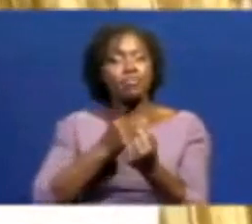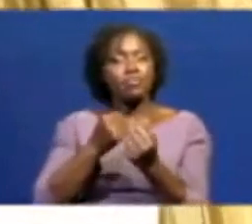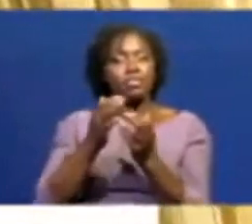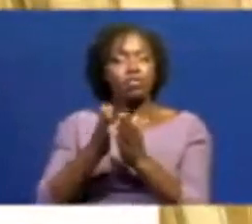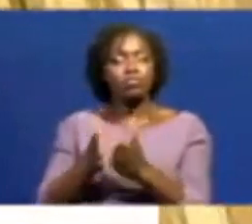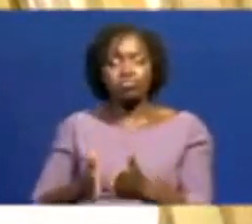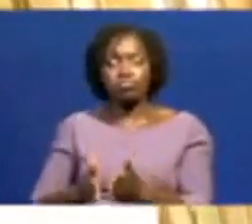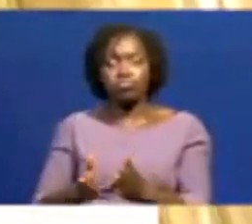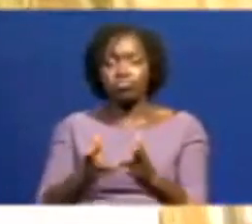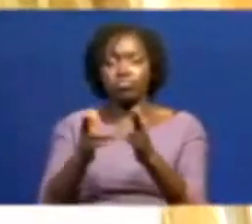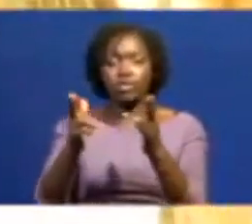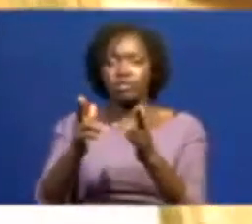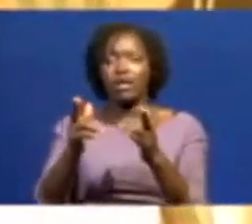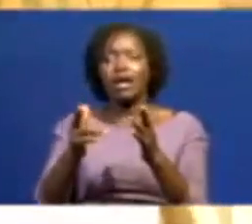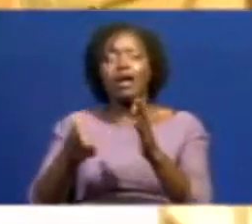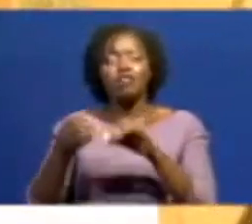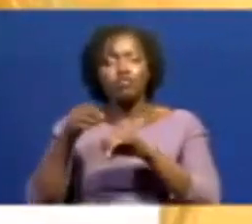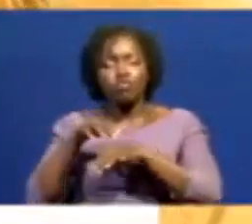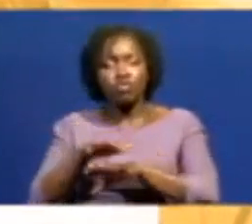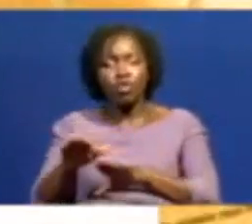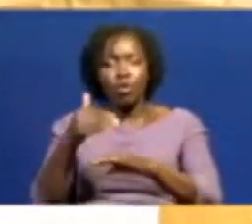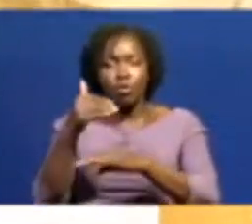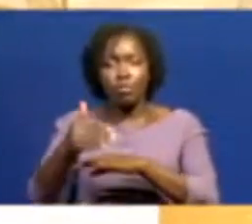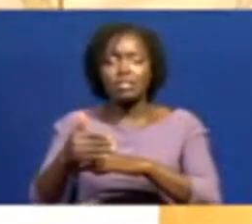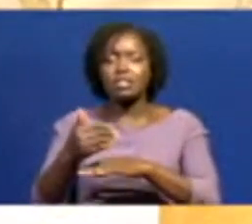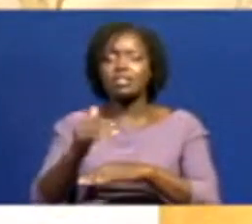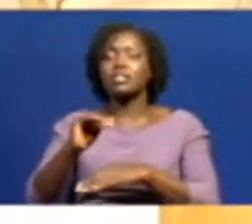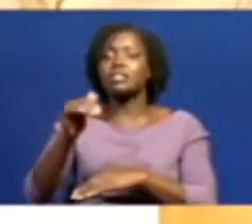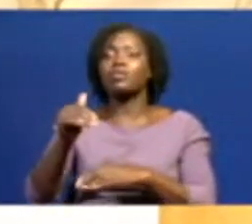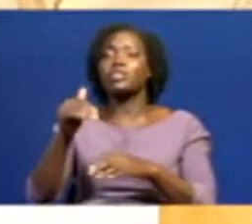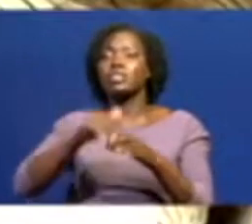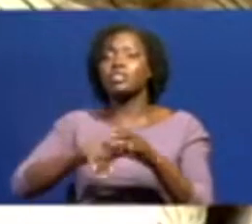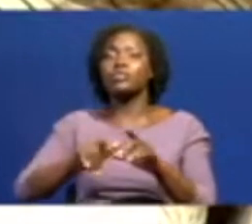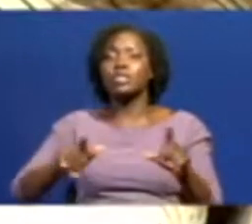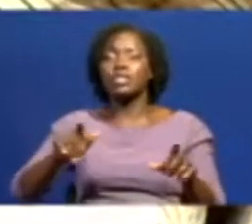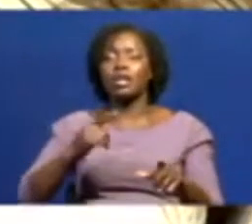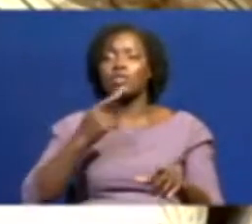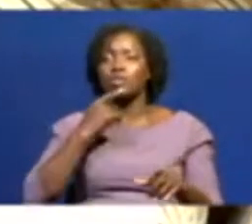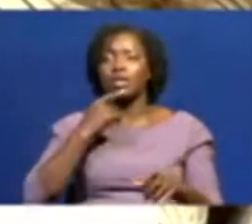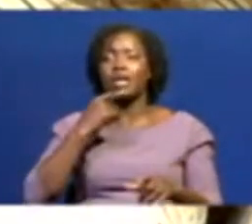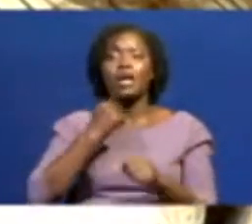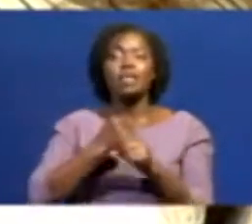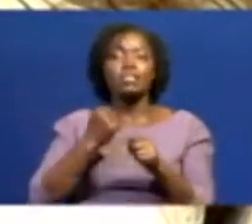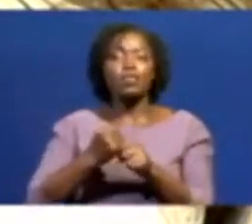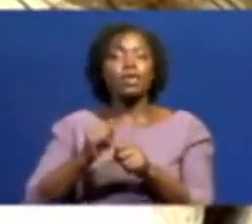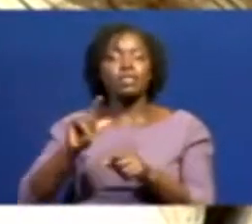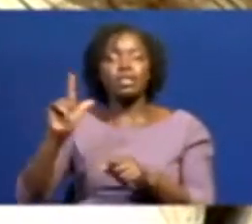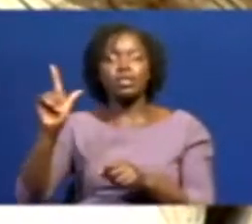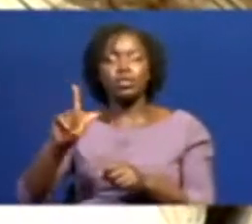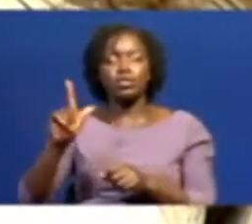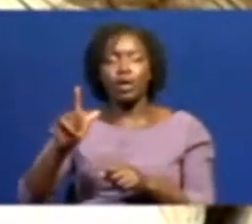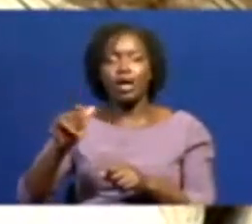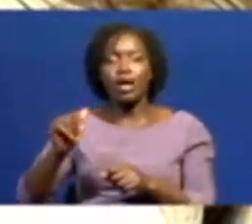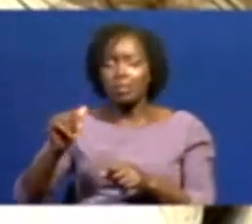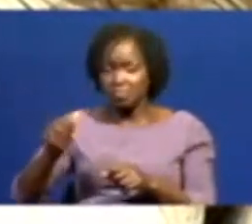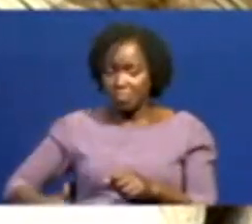River Turkle, which flows past Lodwar town into Lake Turkana. The women operate under the Lodwar Basket Market Self-Help